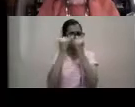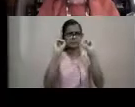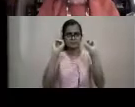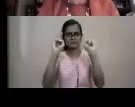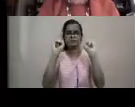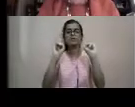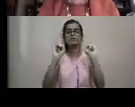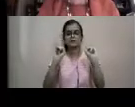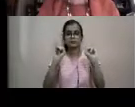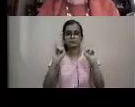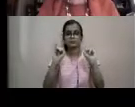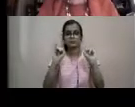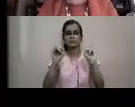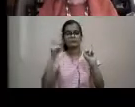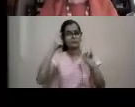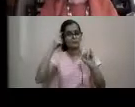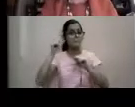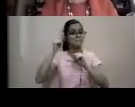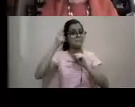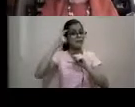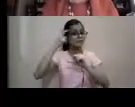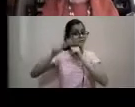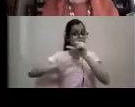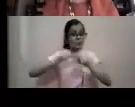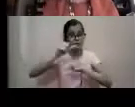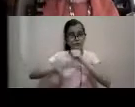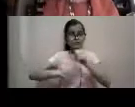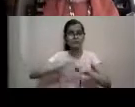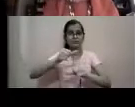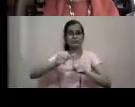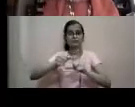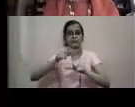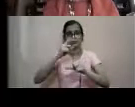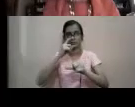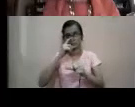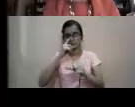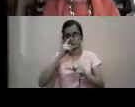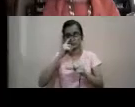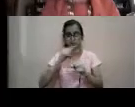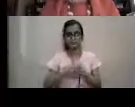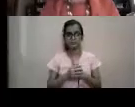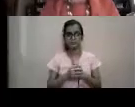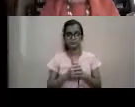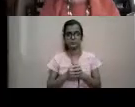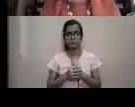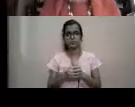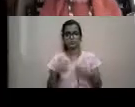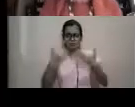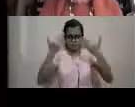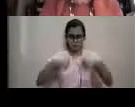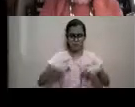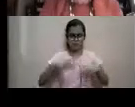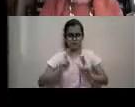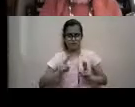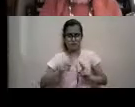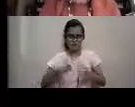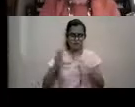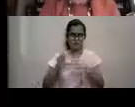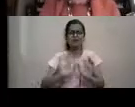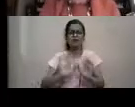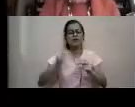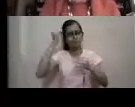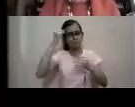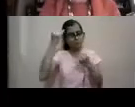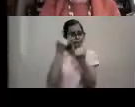process, not contingent on a normal body. The counter-narrative depends on the